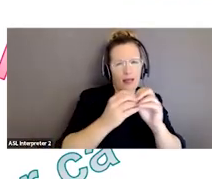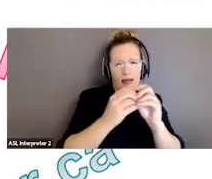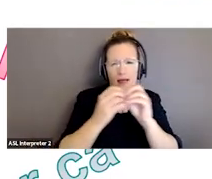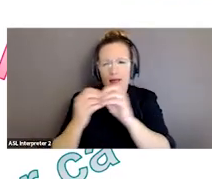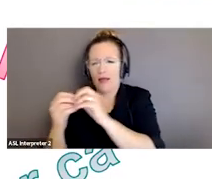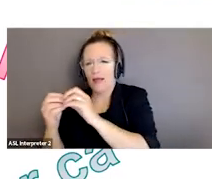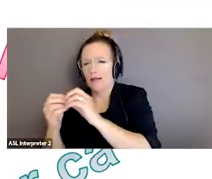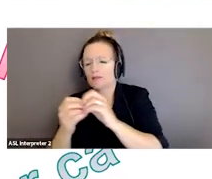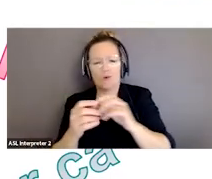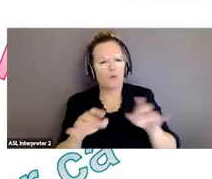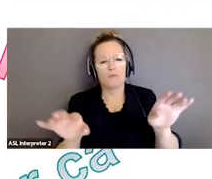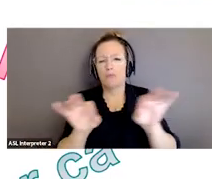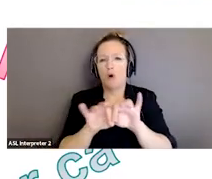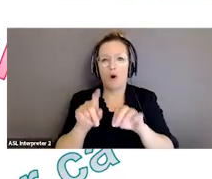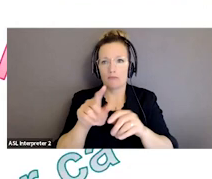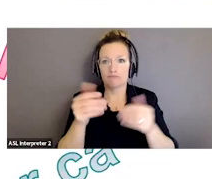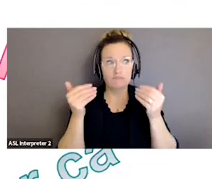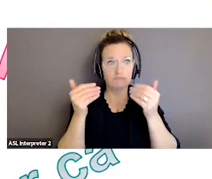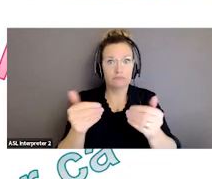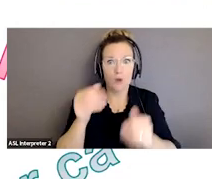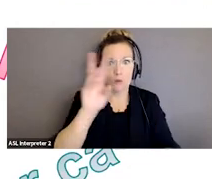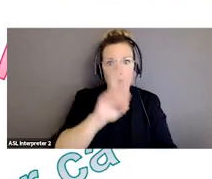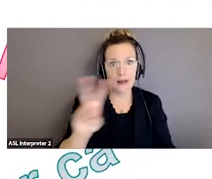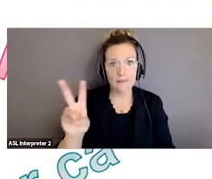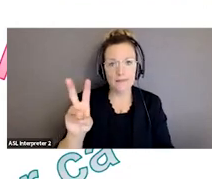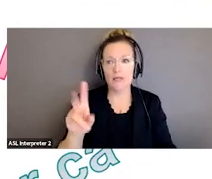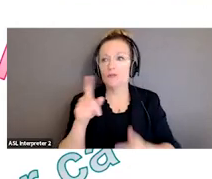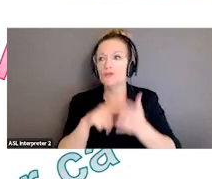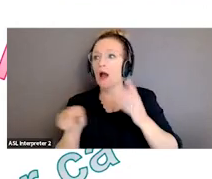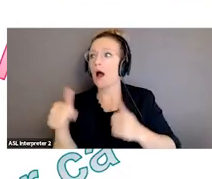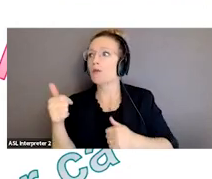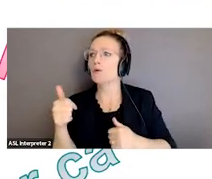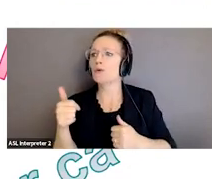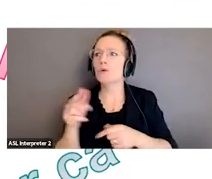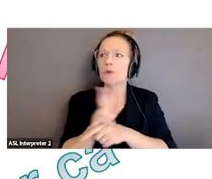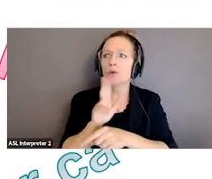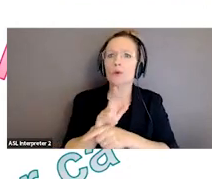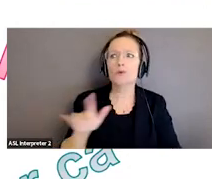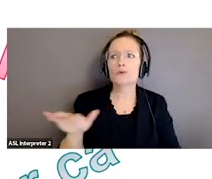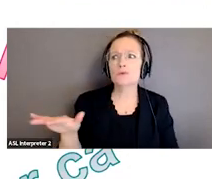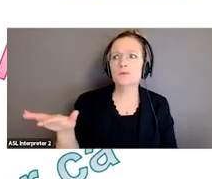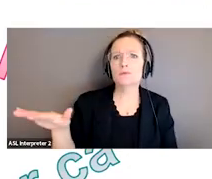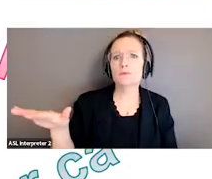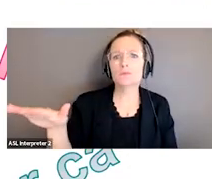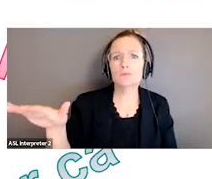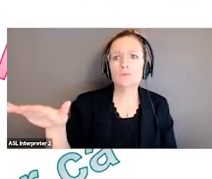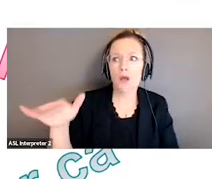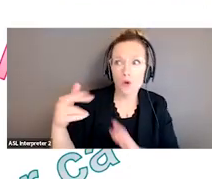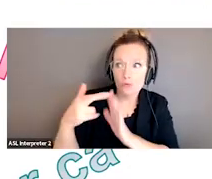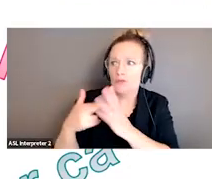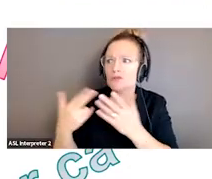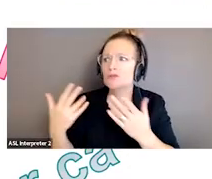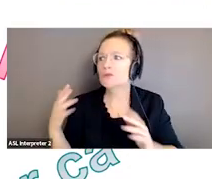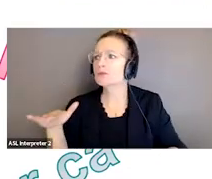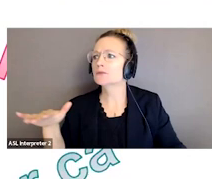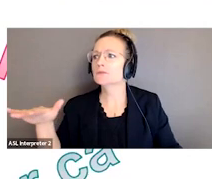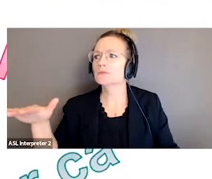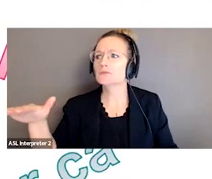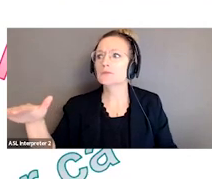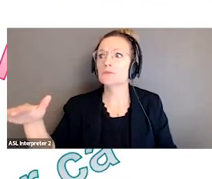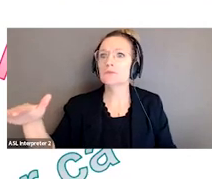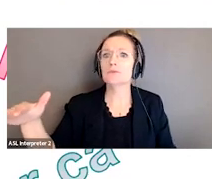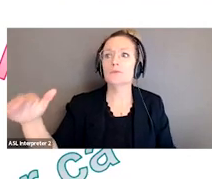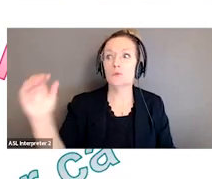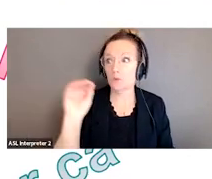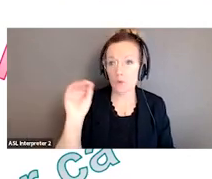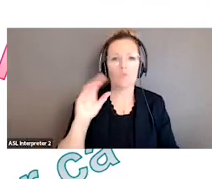important before adopting a trade name to look and see whether that is already registered as a registered